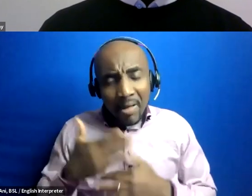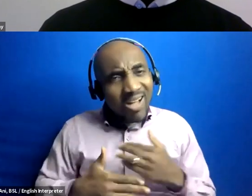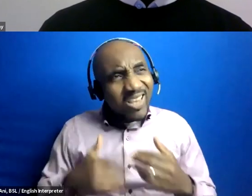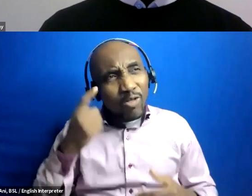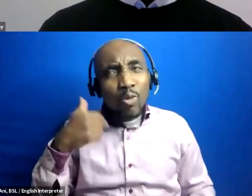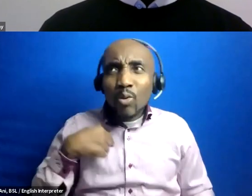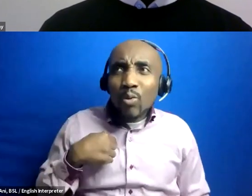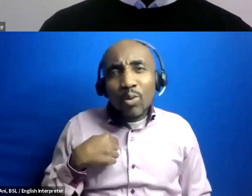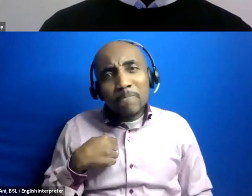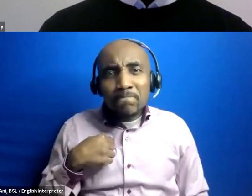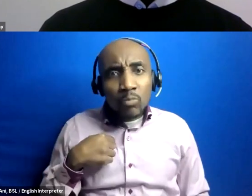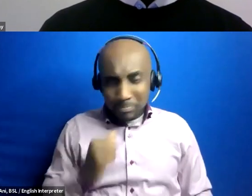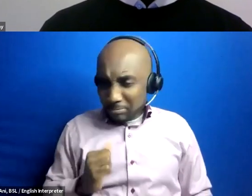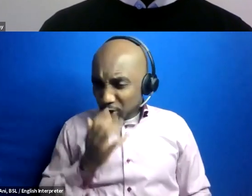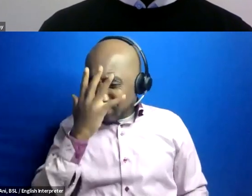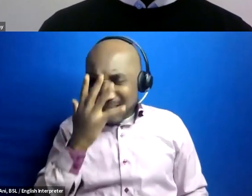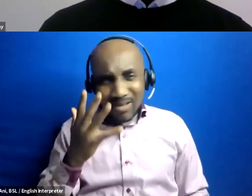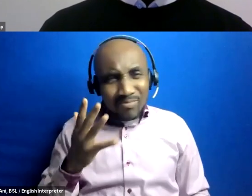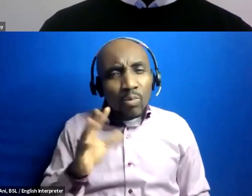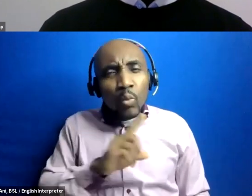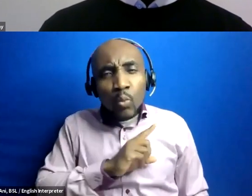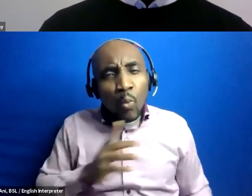need for shame. So,